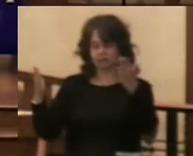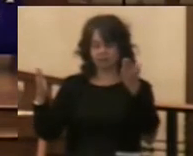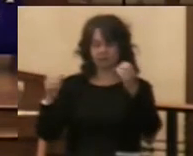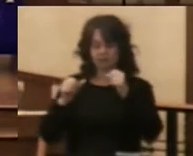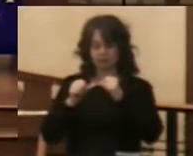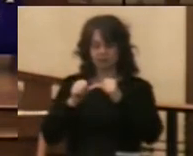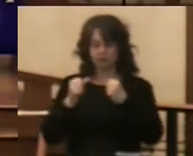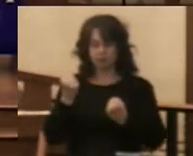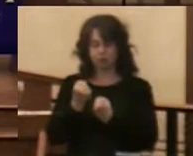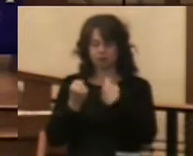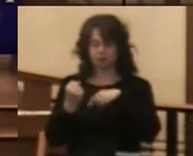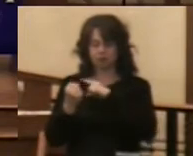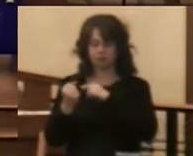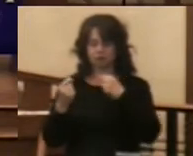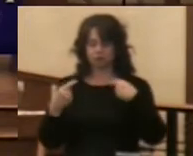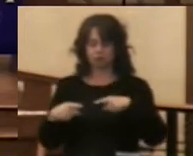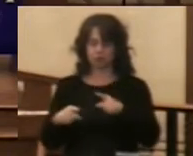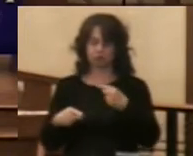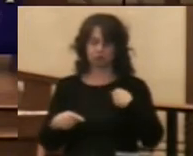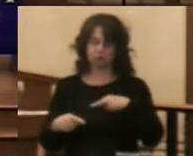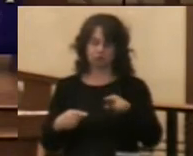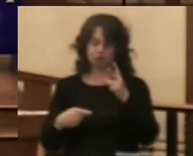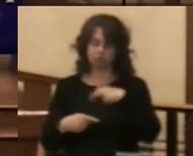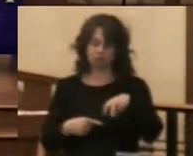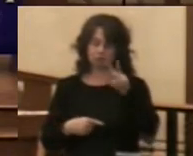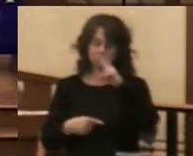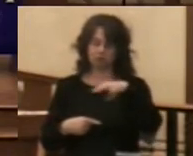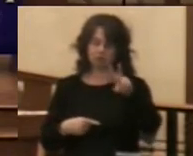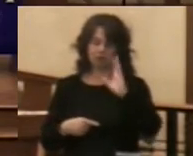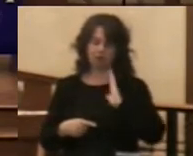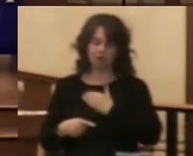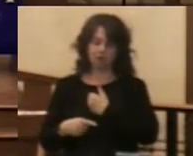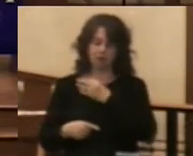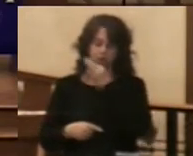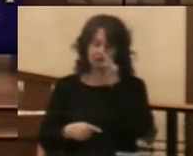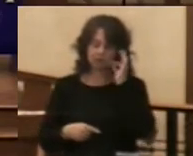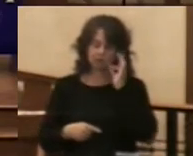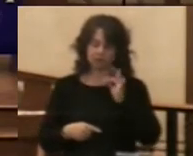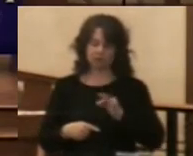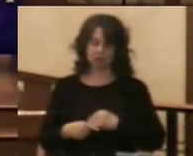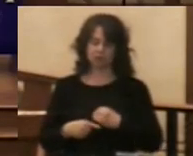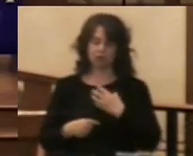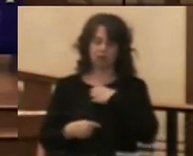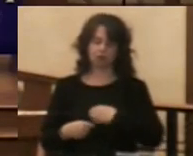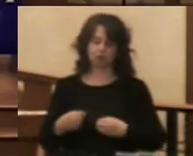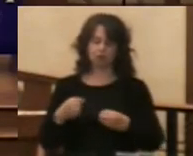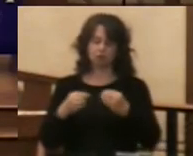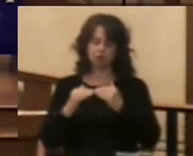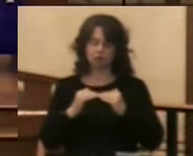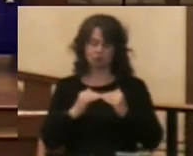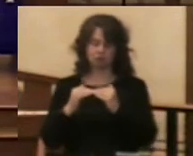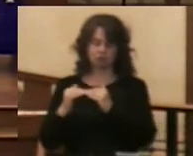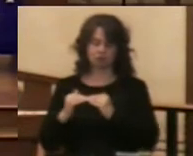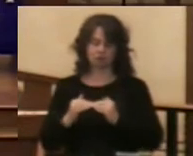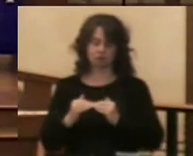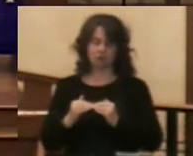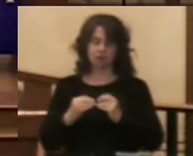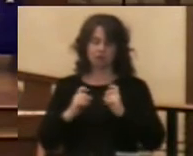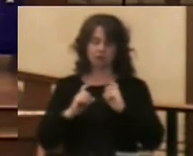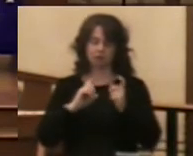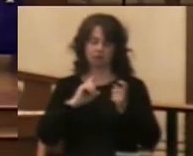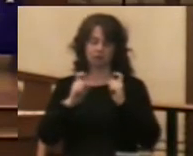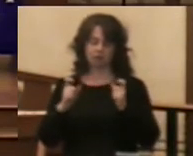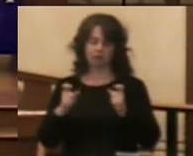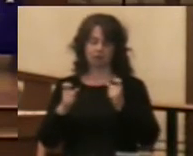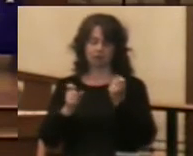pilgrimage. May our fasting be hunger for justice, our alms a making of peace, and our prayer the song of